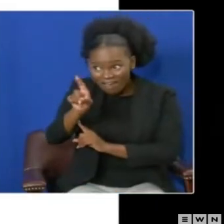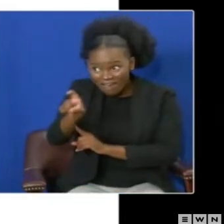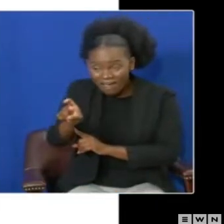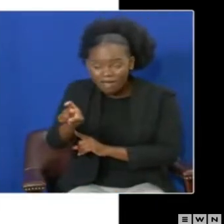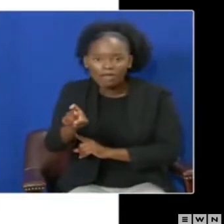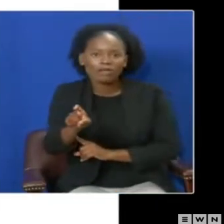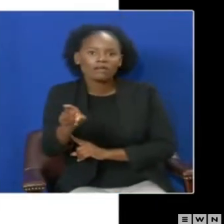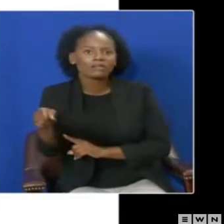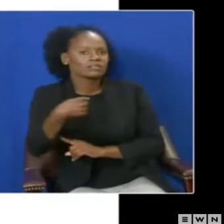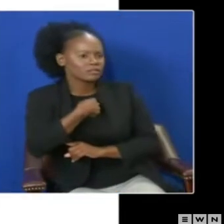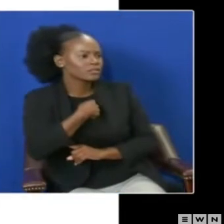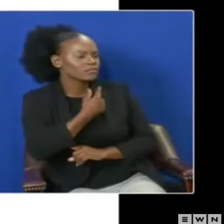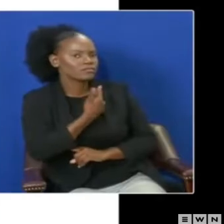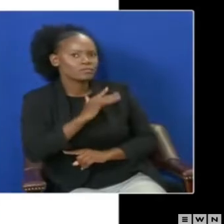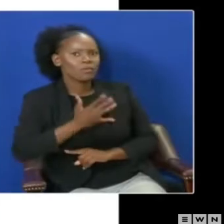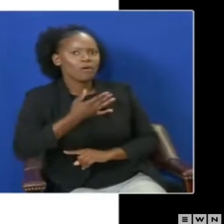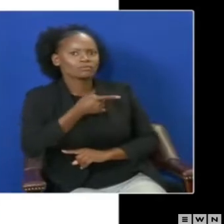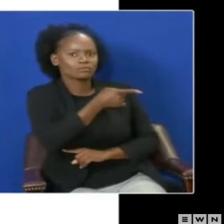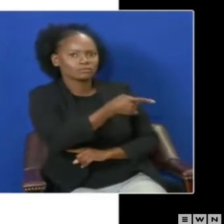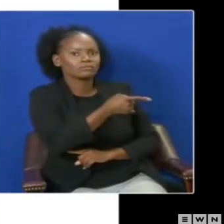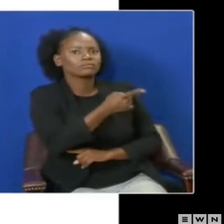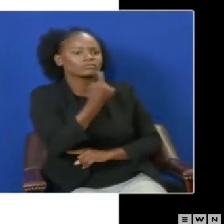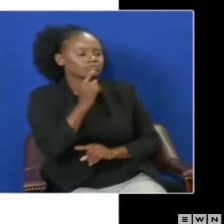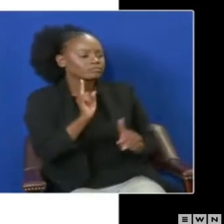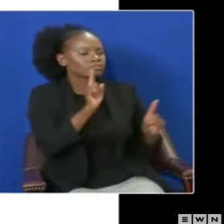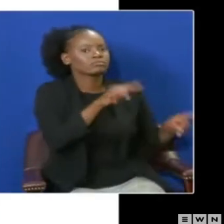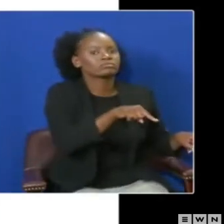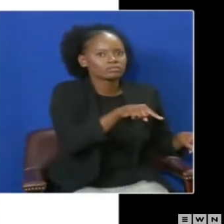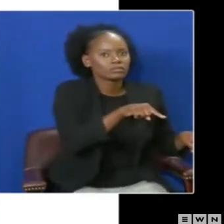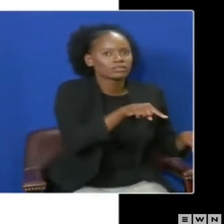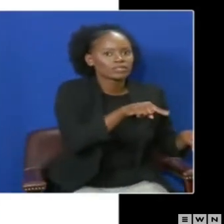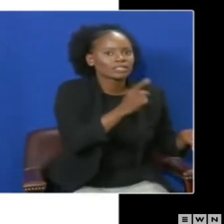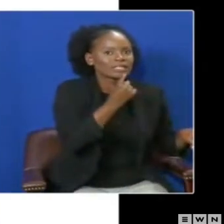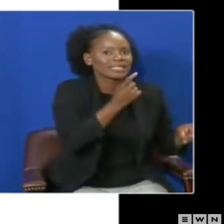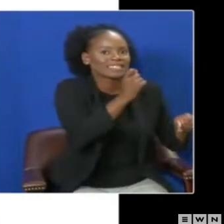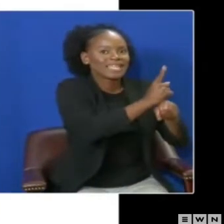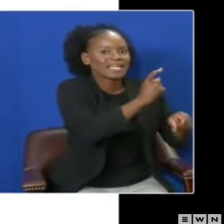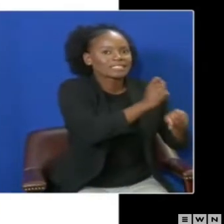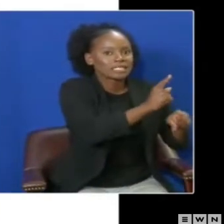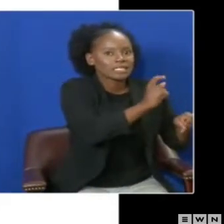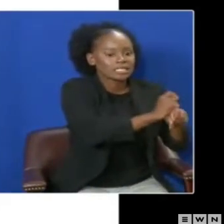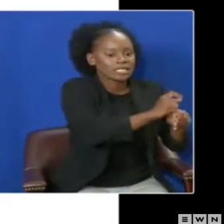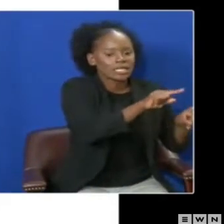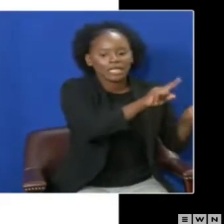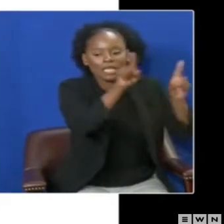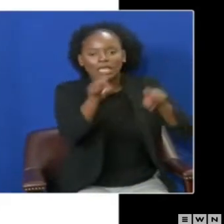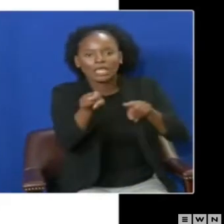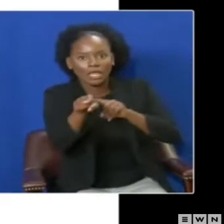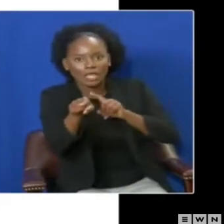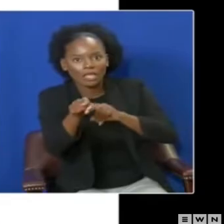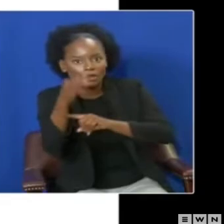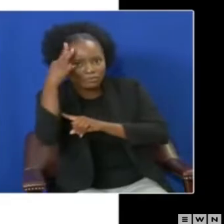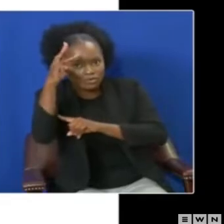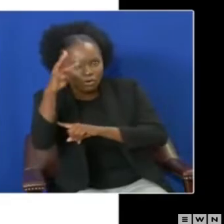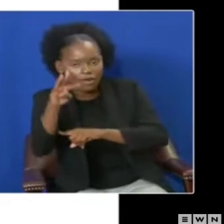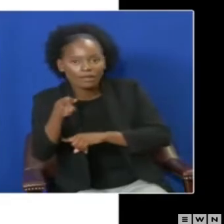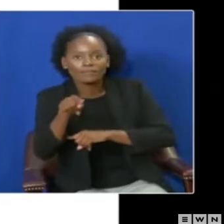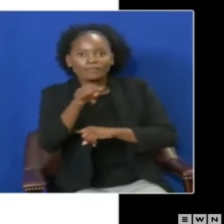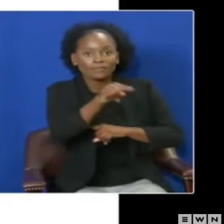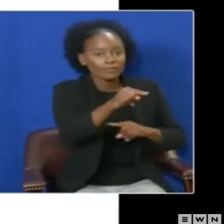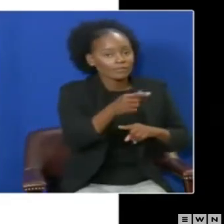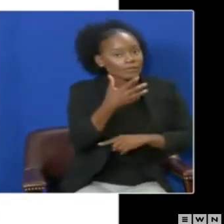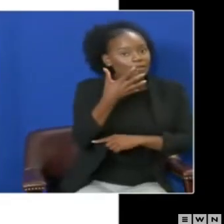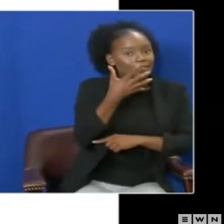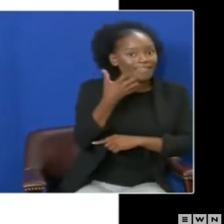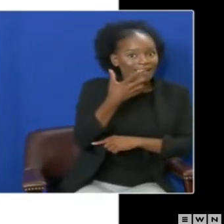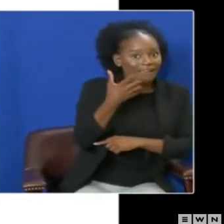after Gautrain to Pretoria. Mr. Matlala, send me address. Then this is followed by a call from Mr.